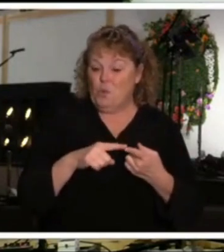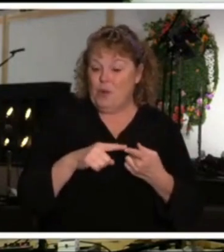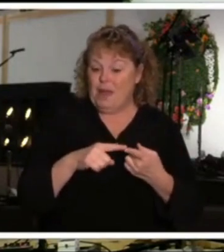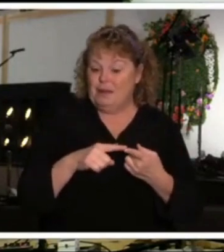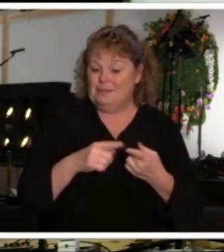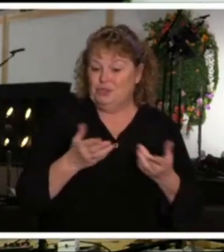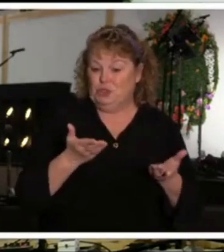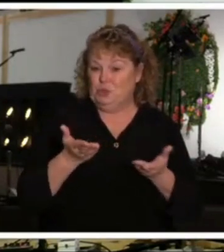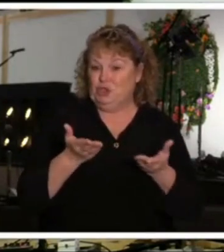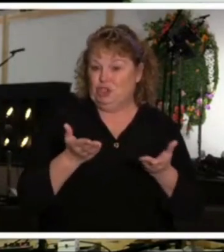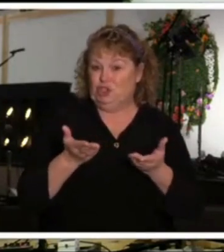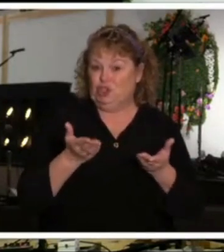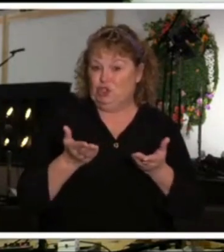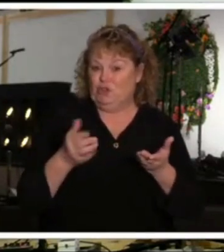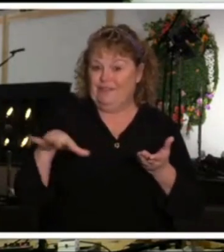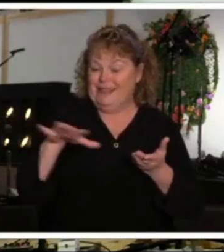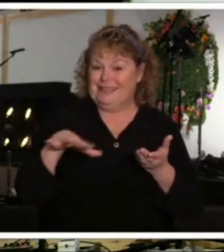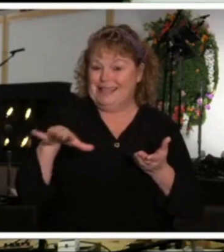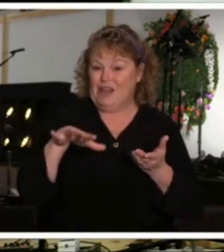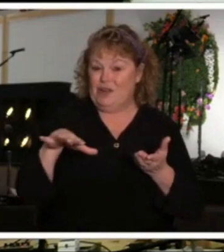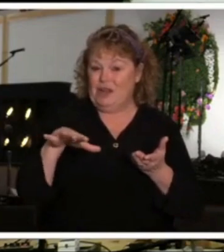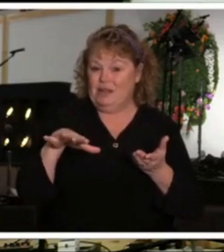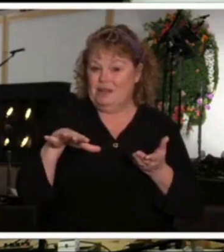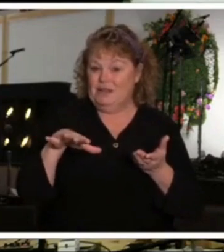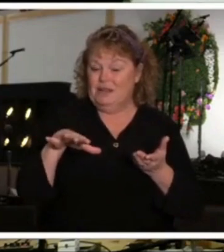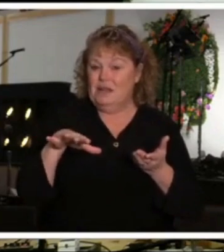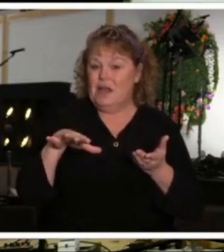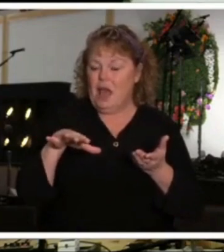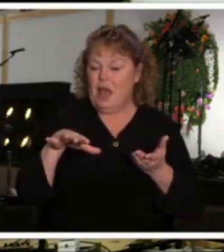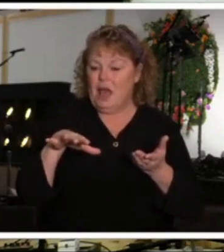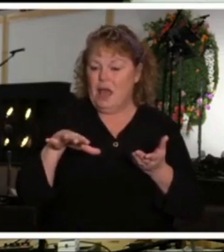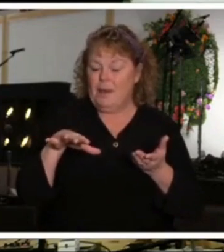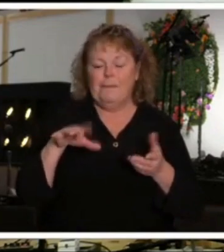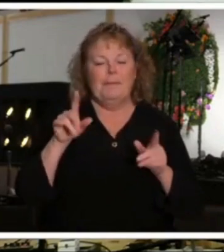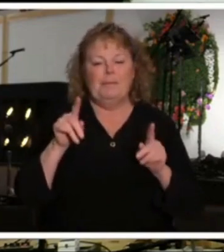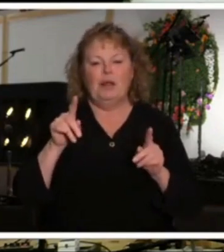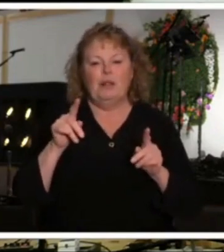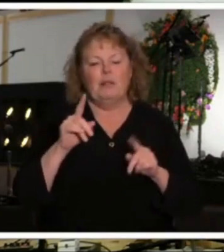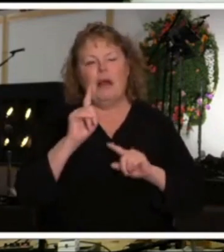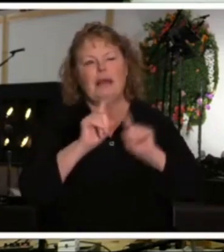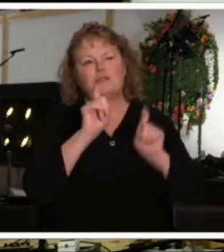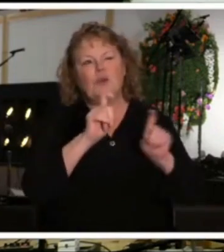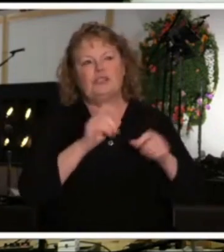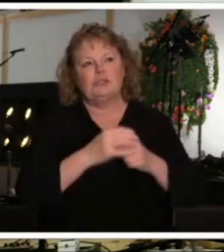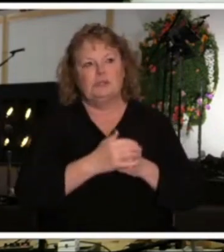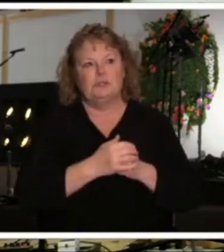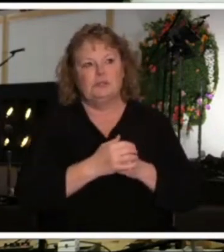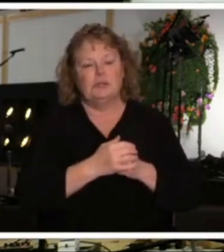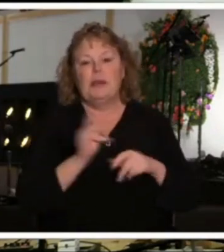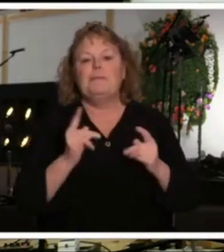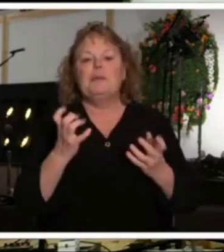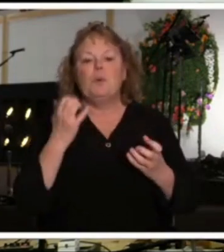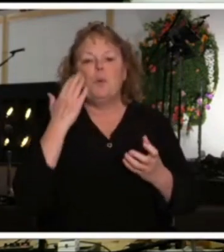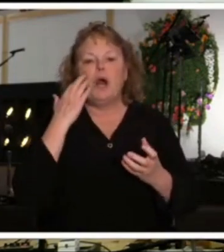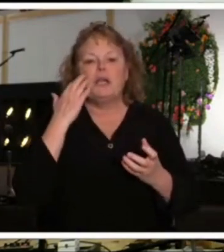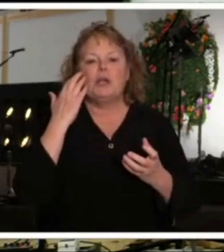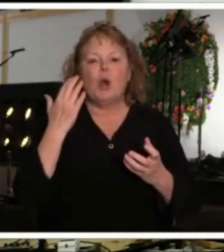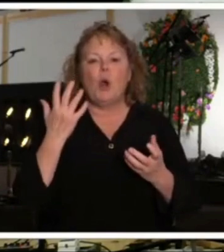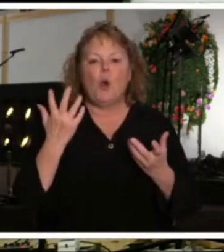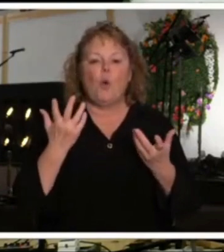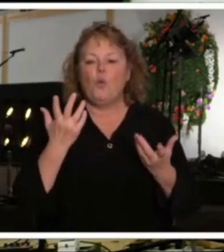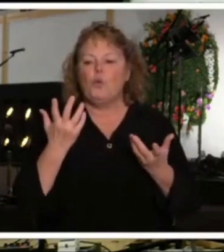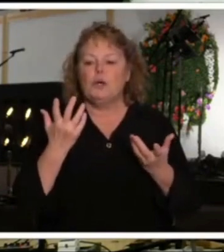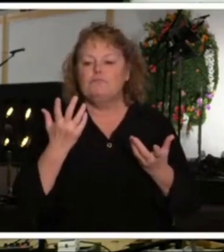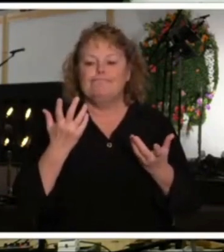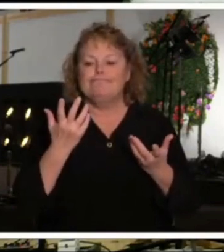do, a lot of people ask me a lot of questions. A lot of people, they want to know what's going on behind the scenes, like intimate things